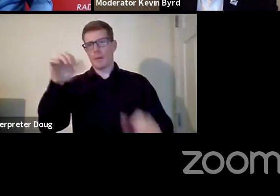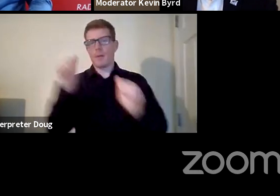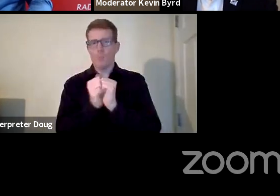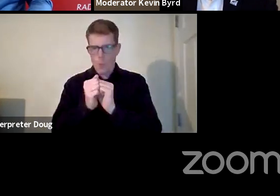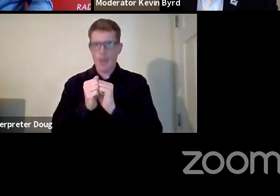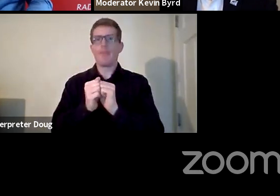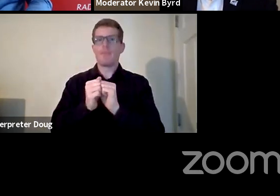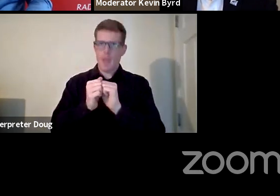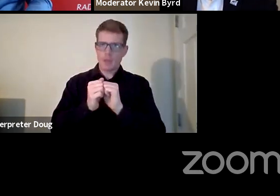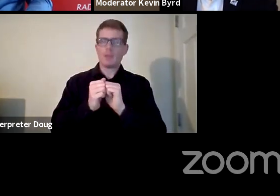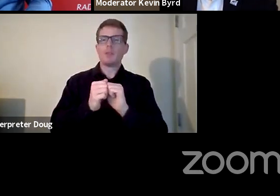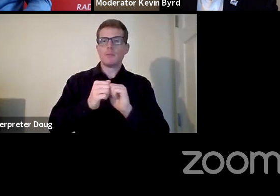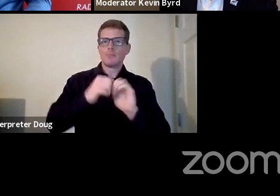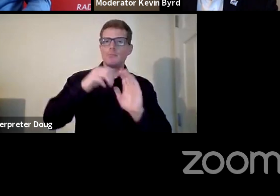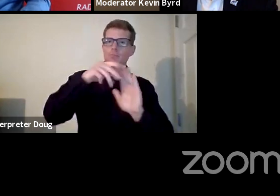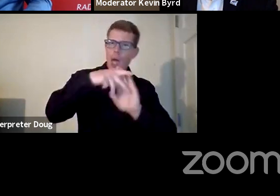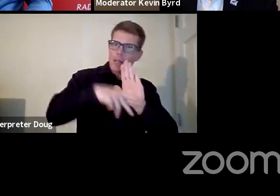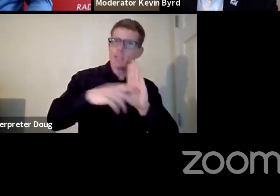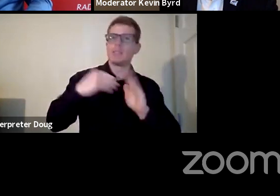Well, I can maybe